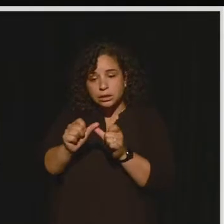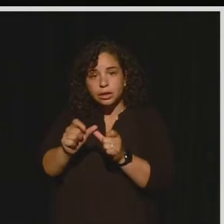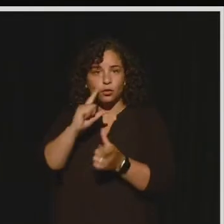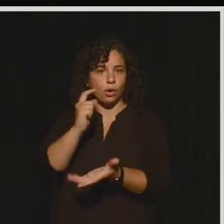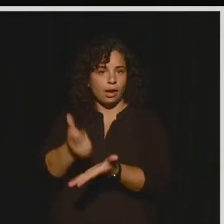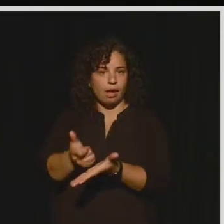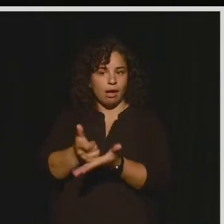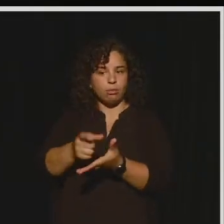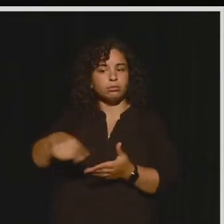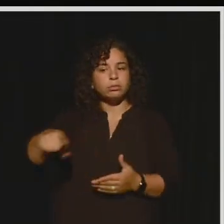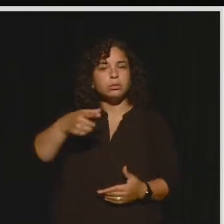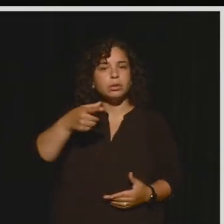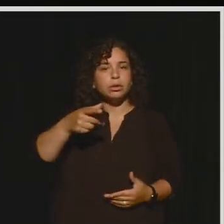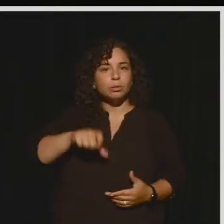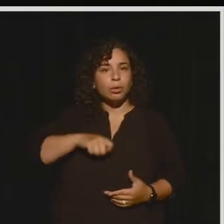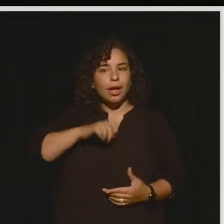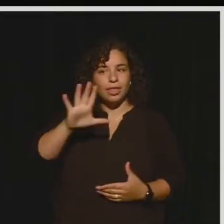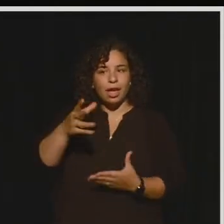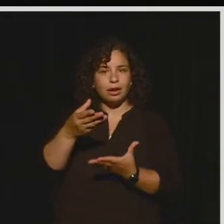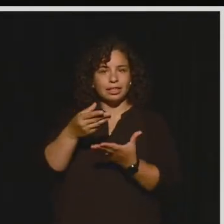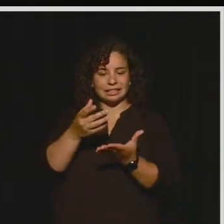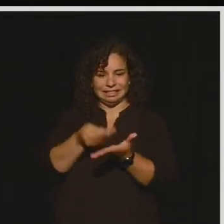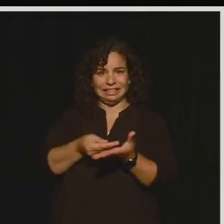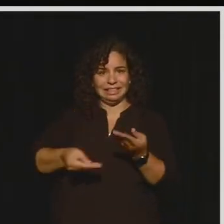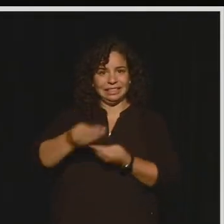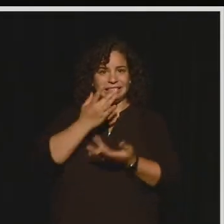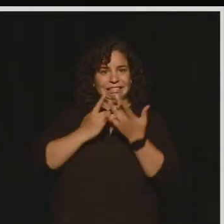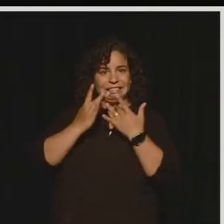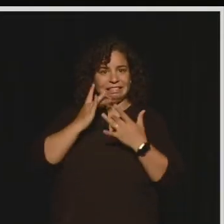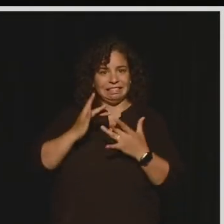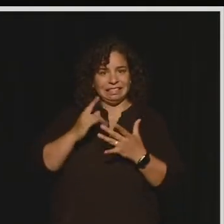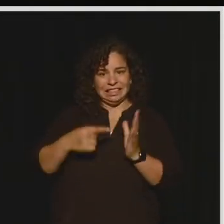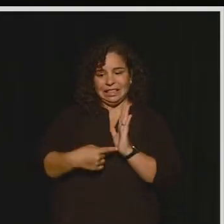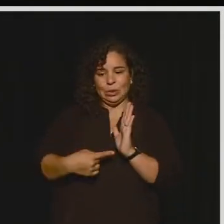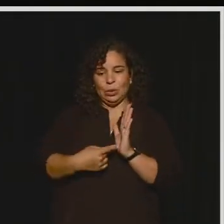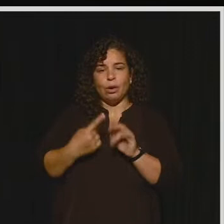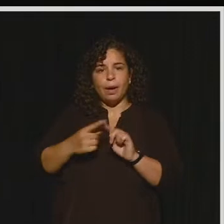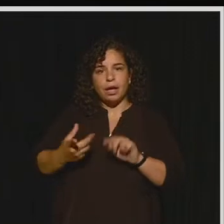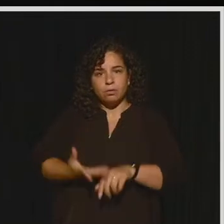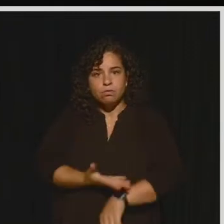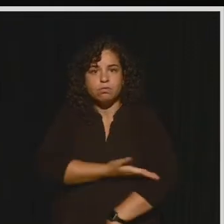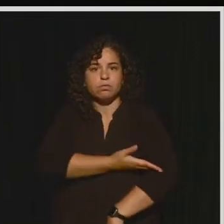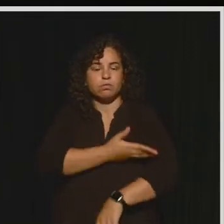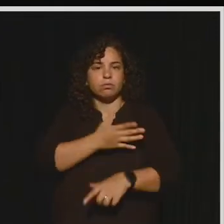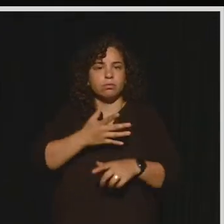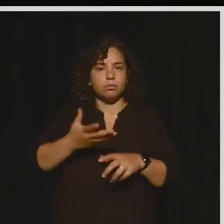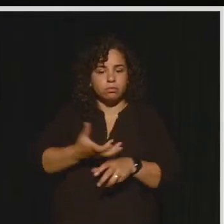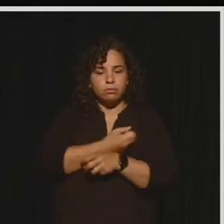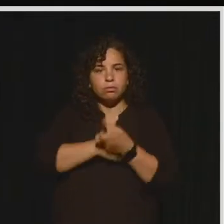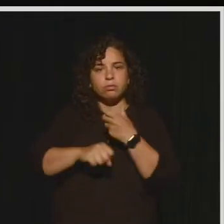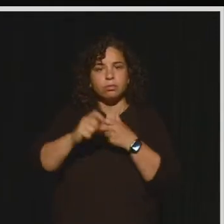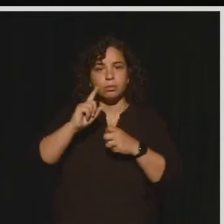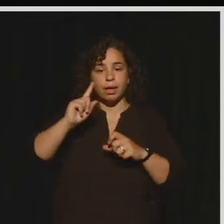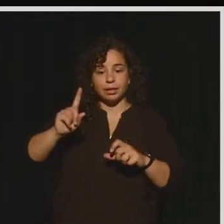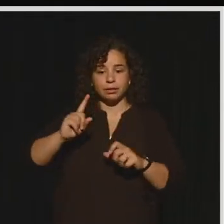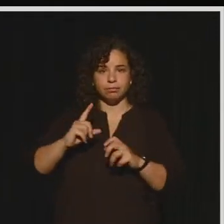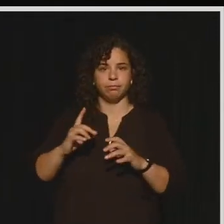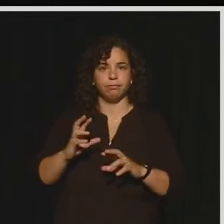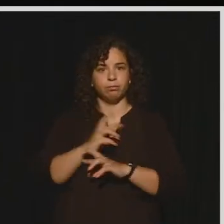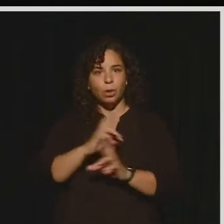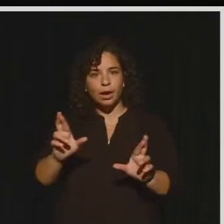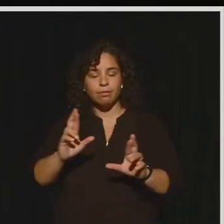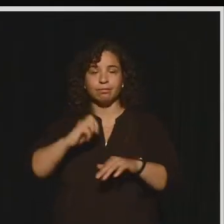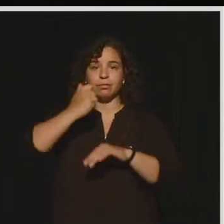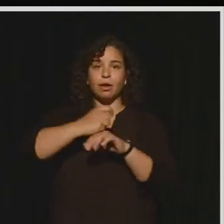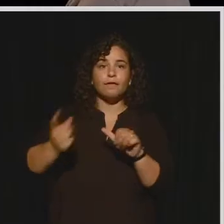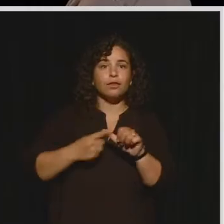Pride relieve their debt and continue to put on a parade. And in 2016, helped organize the first Pride Parade in